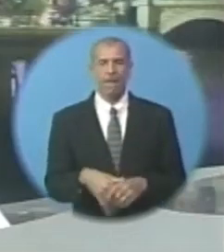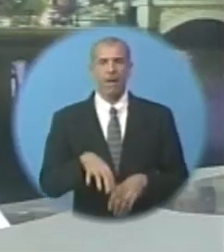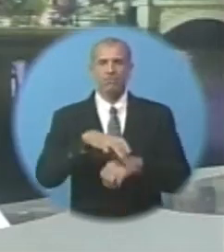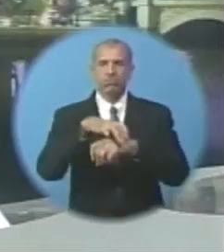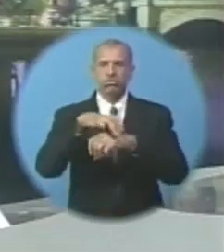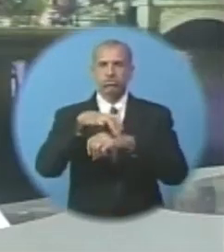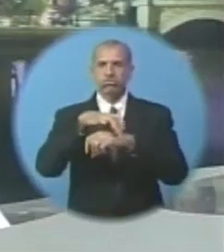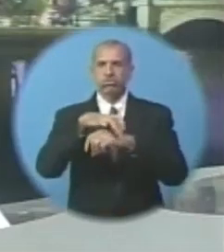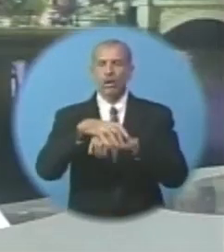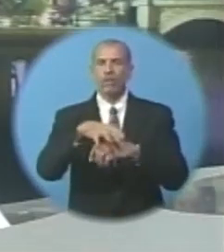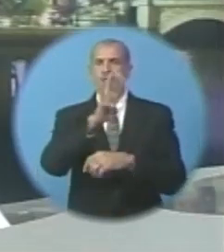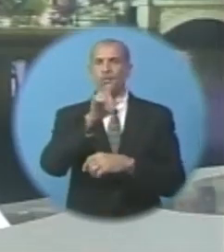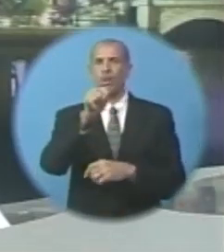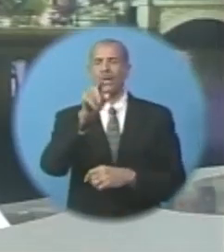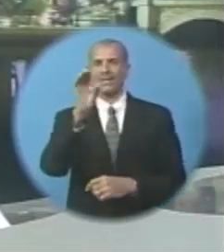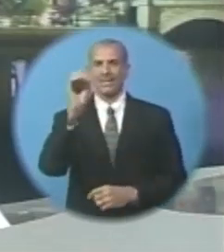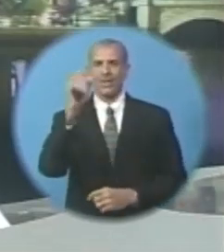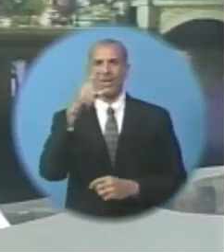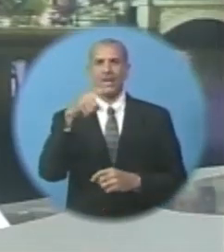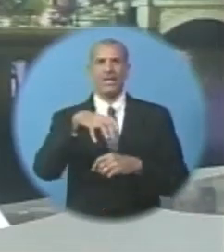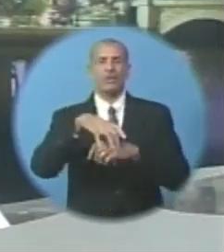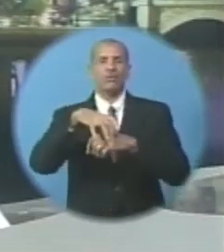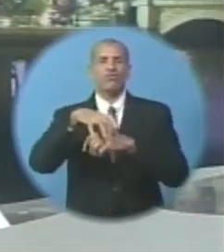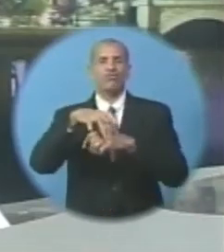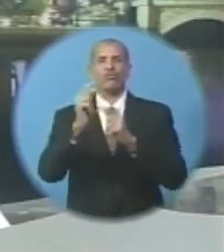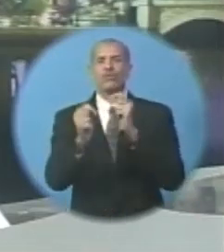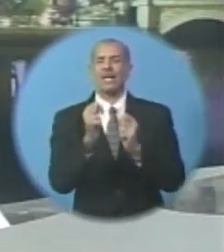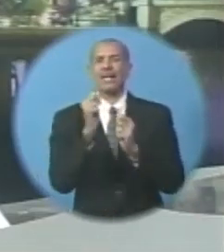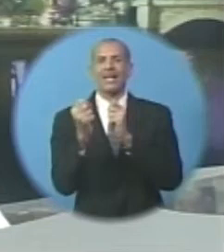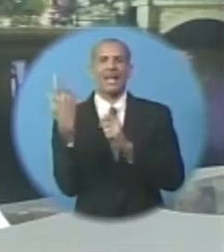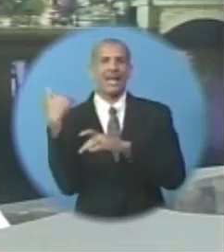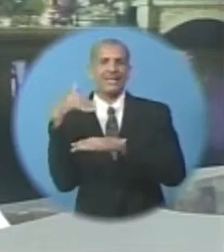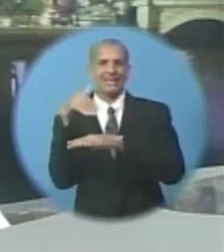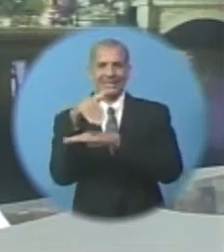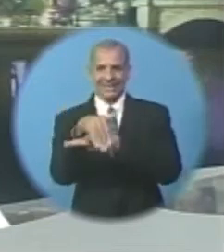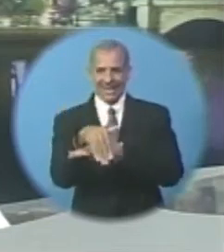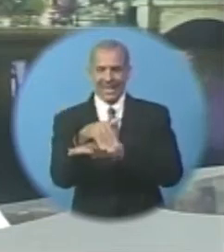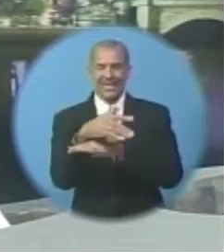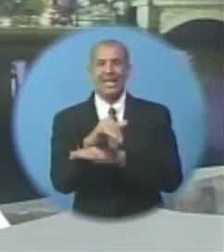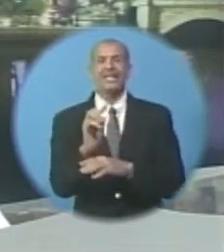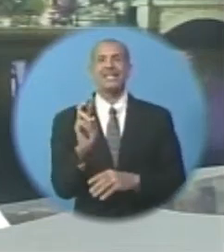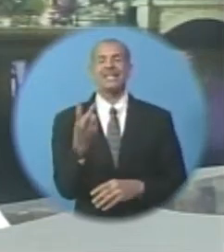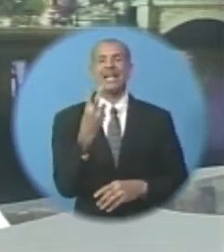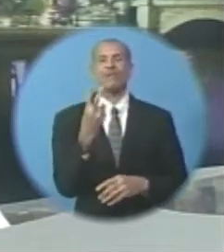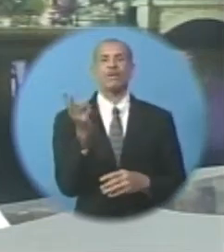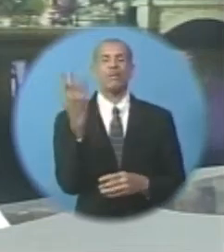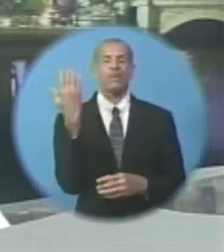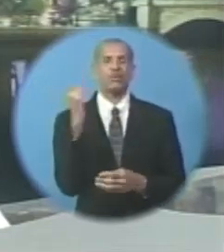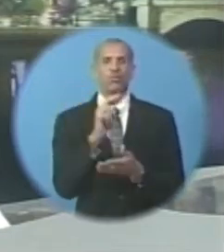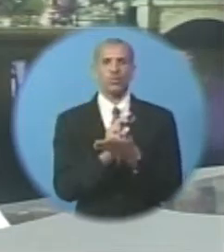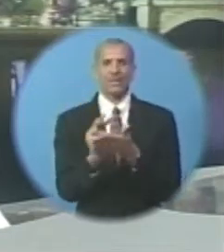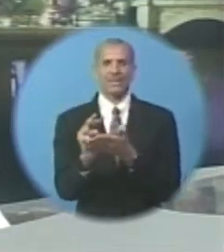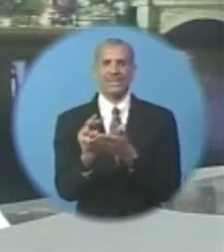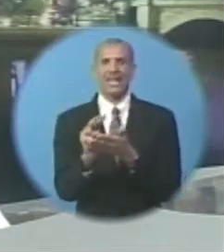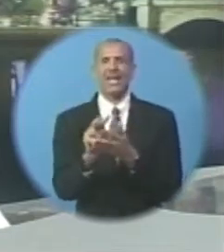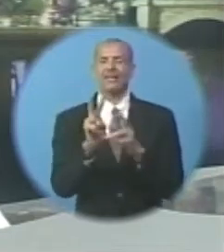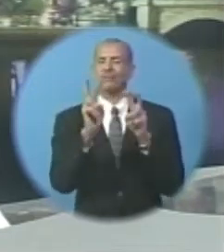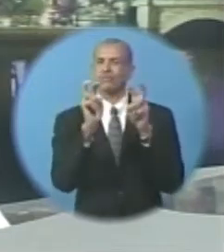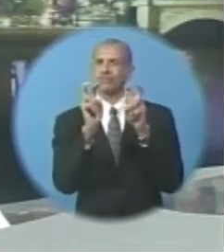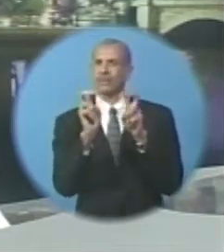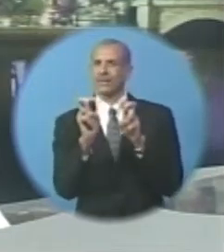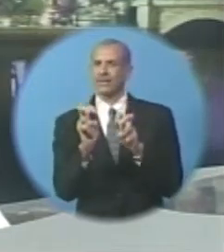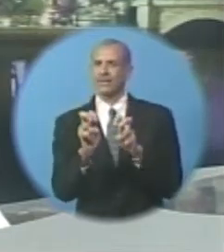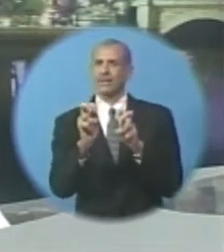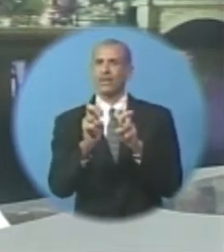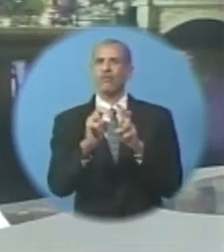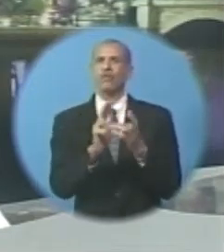a magnitude of 4.0 rattled the west of Trinidad late last night, the second in the past 2 weeks. The Seismic Research Center of the